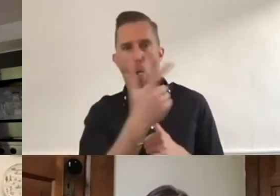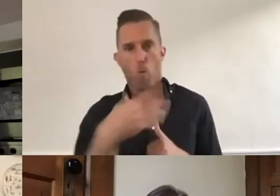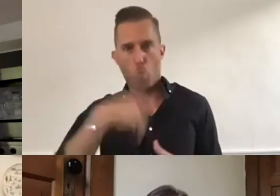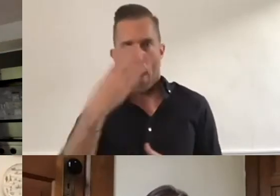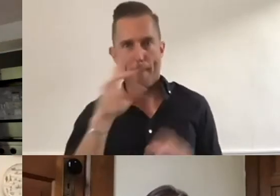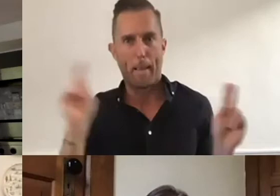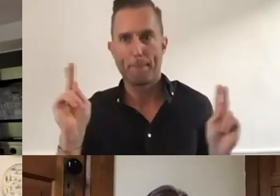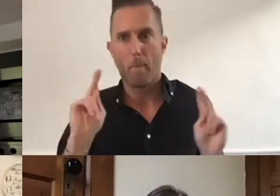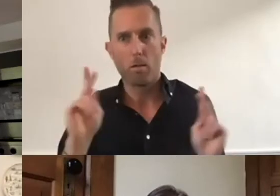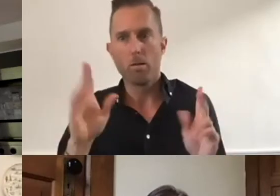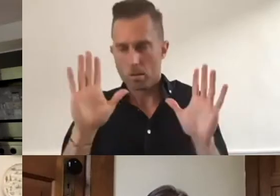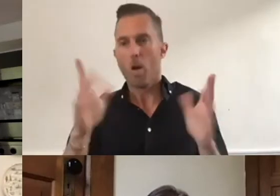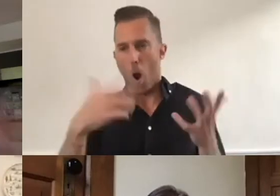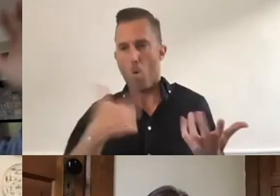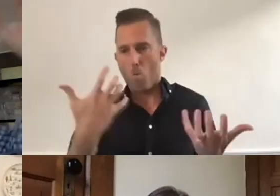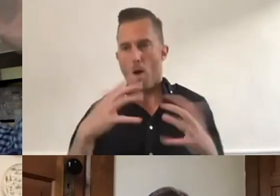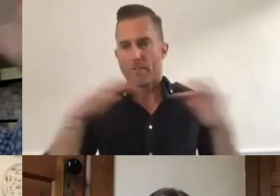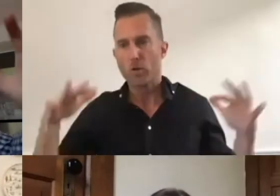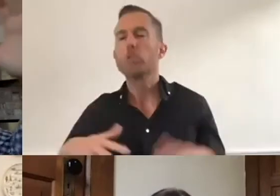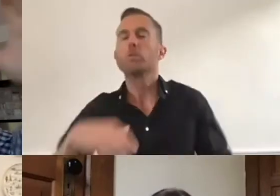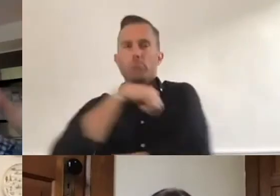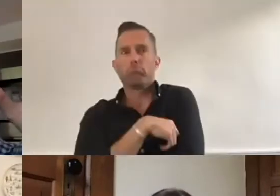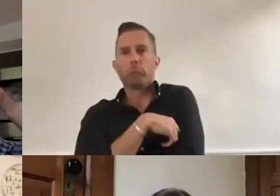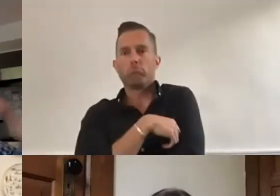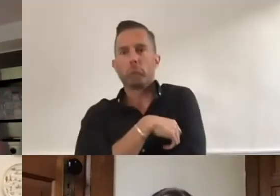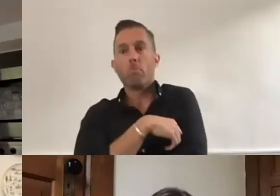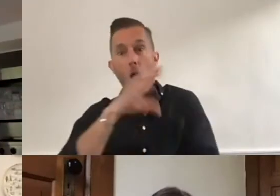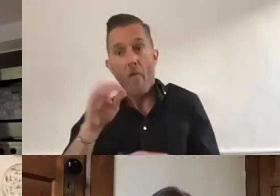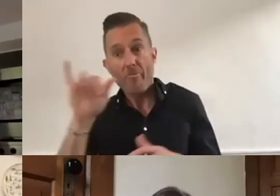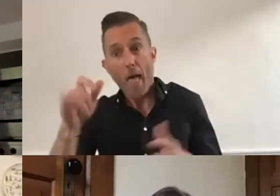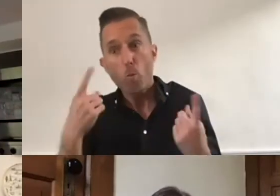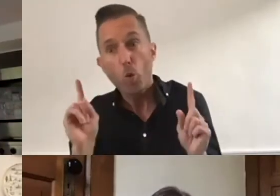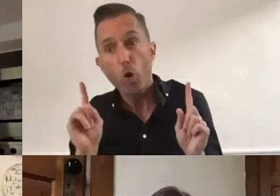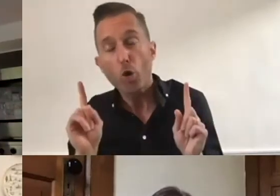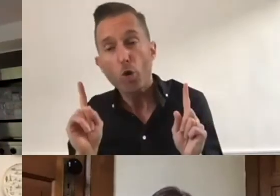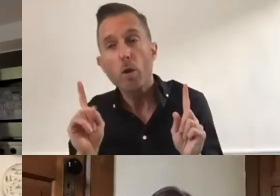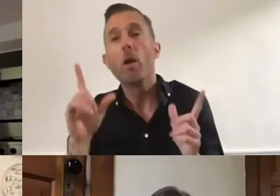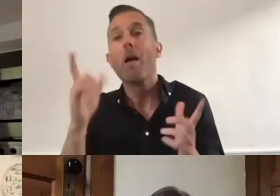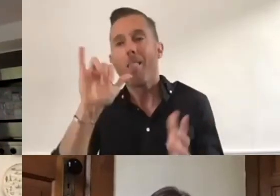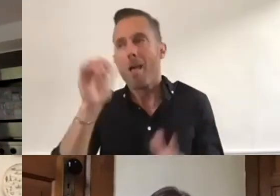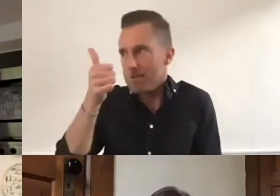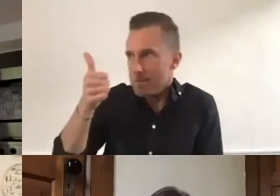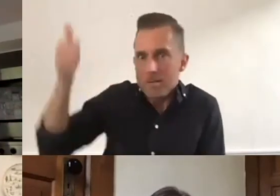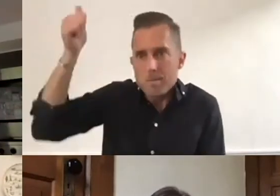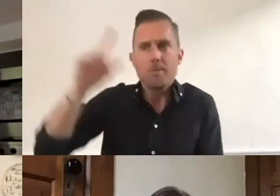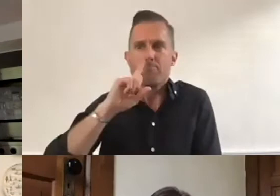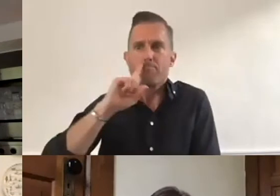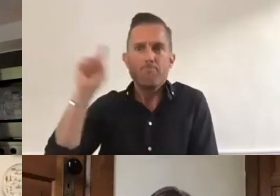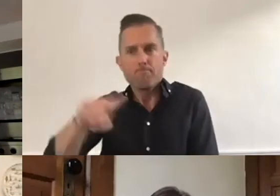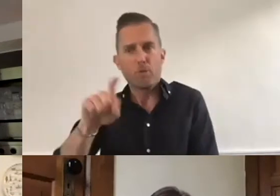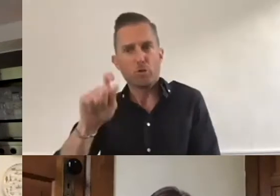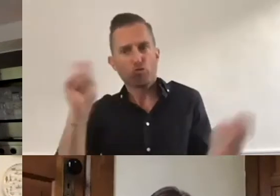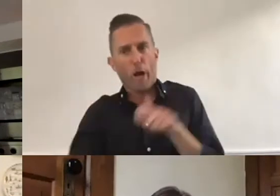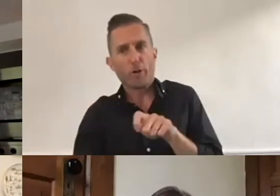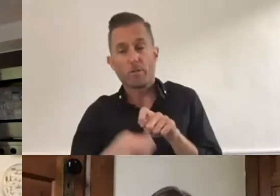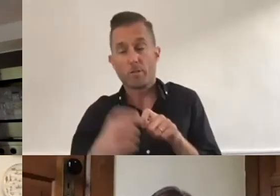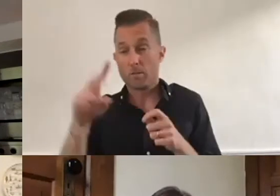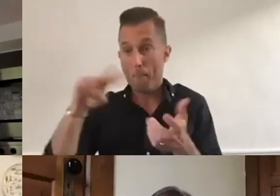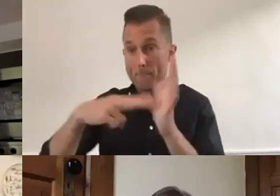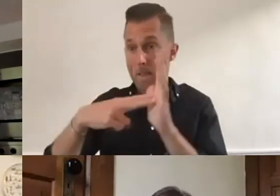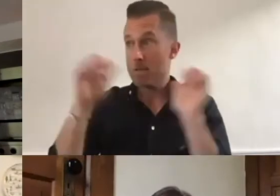worked. It felt like change was mandated from the top. Can change be mandated from the